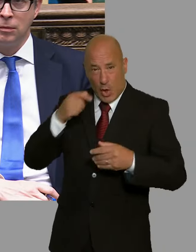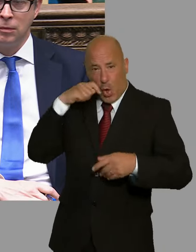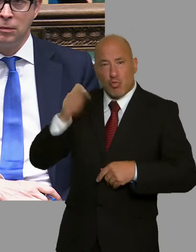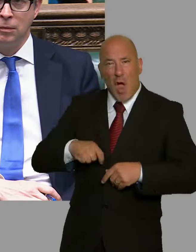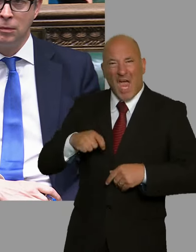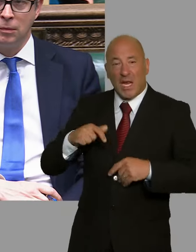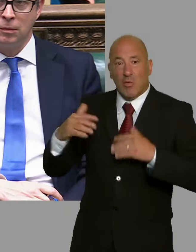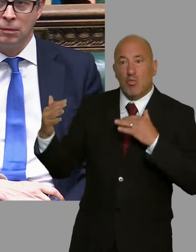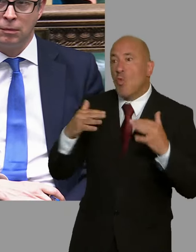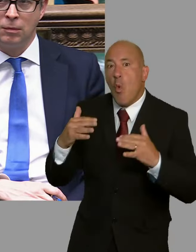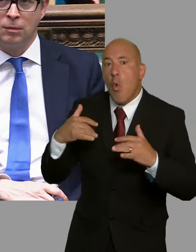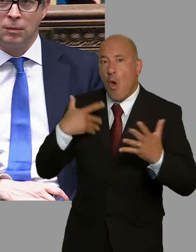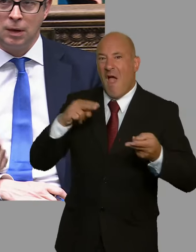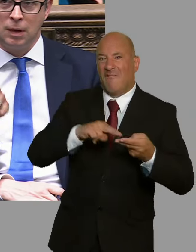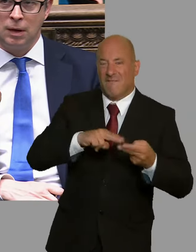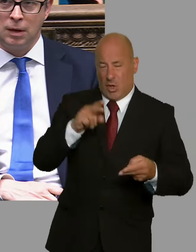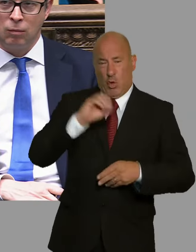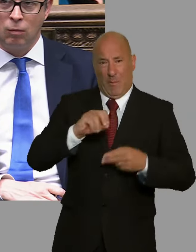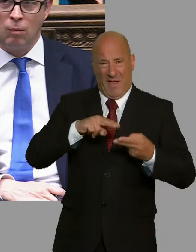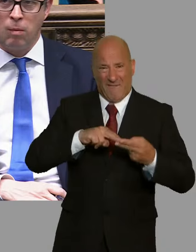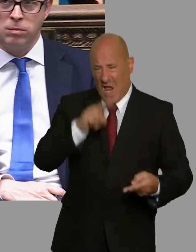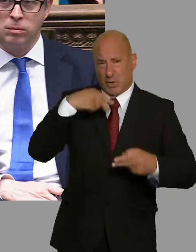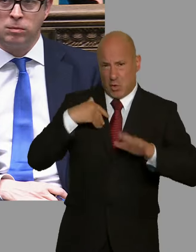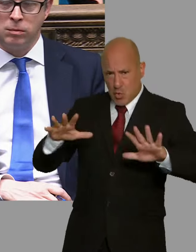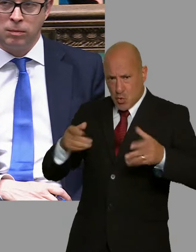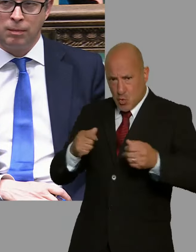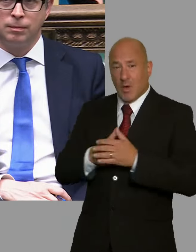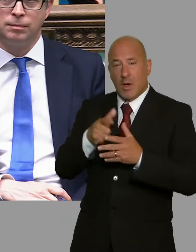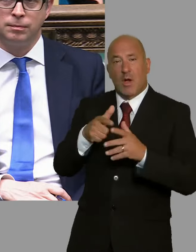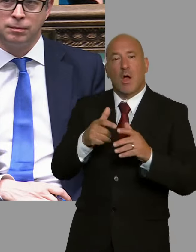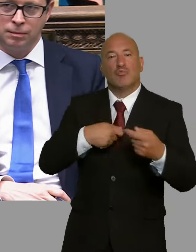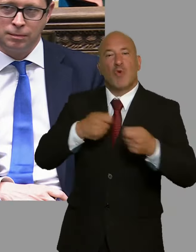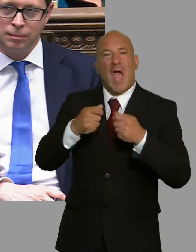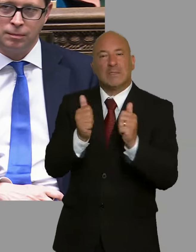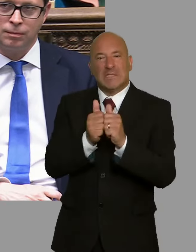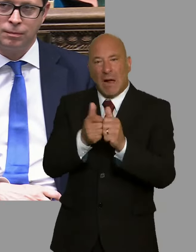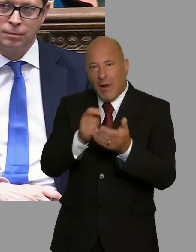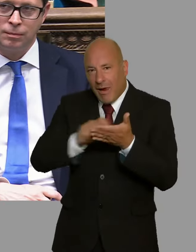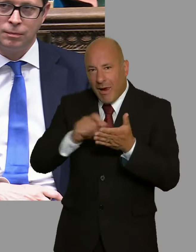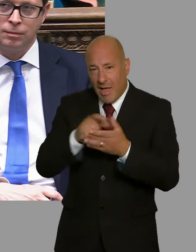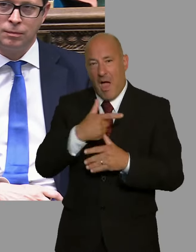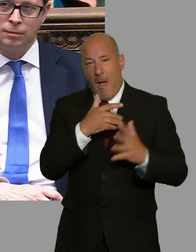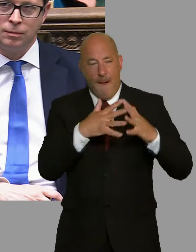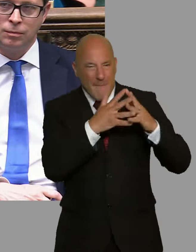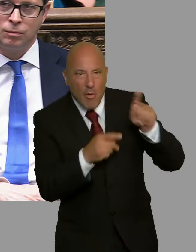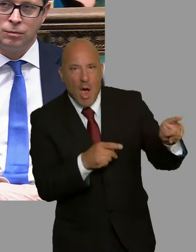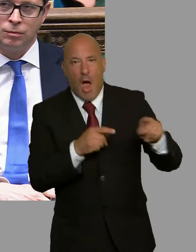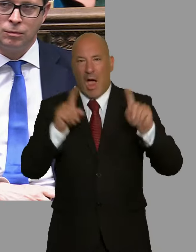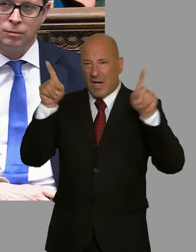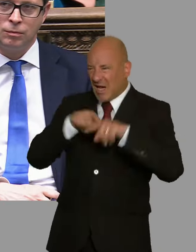significant increases in household bills. We warned him repeatedly that this is exactly what would happen, what his